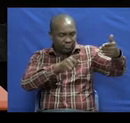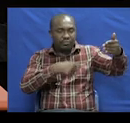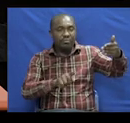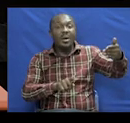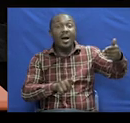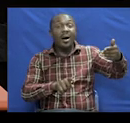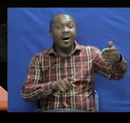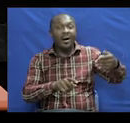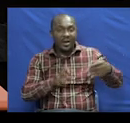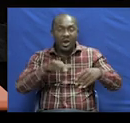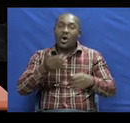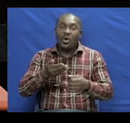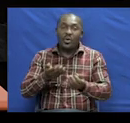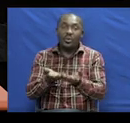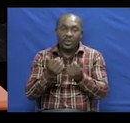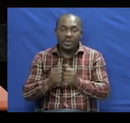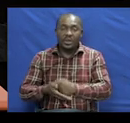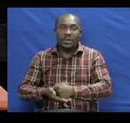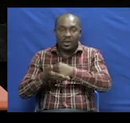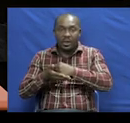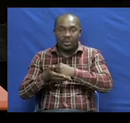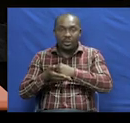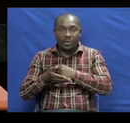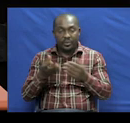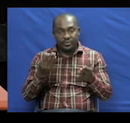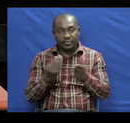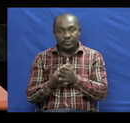correctly or you need some more help.